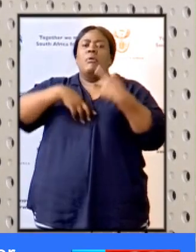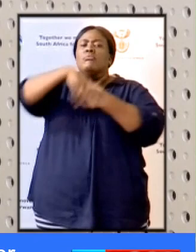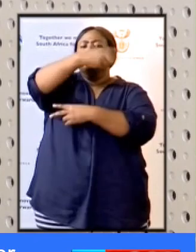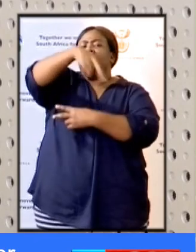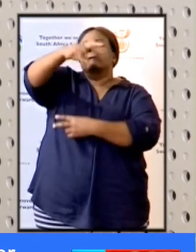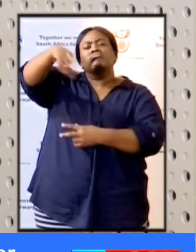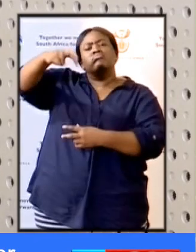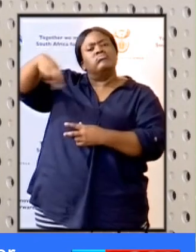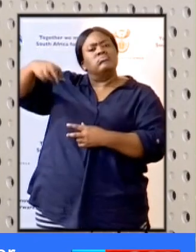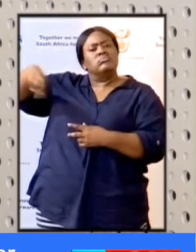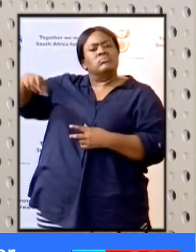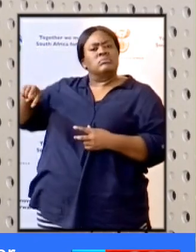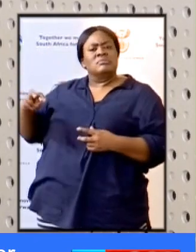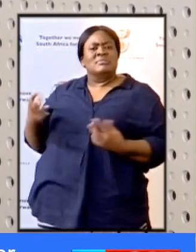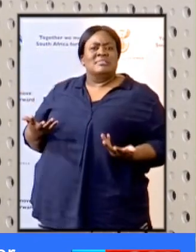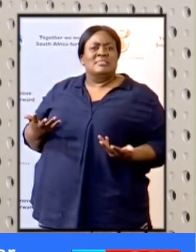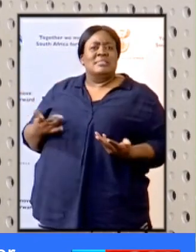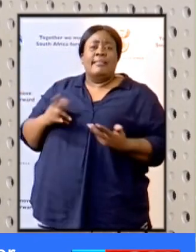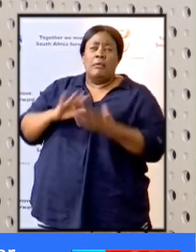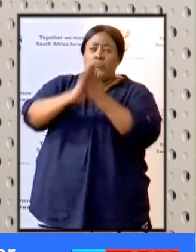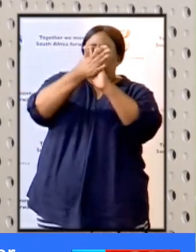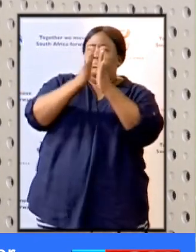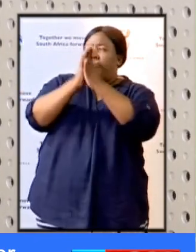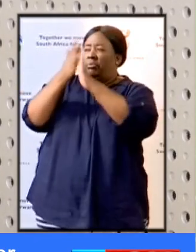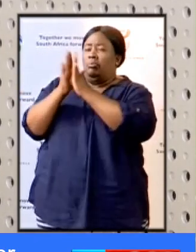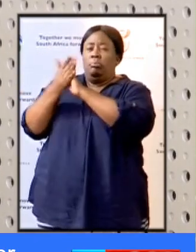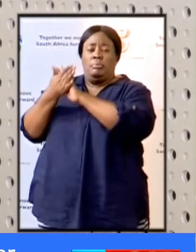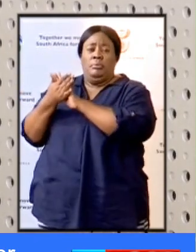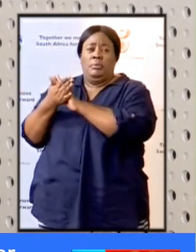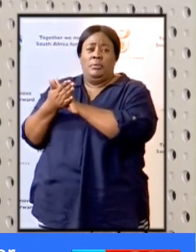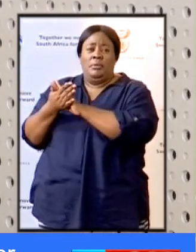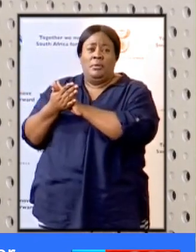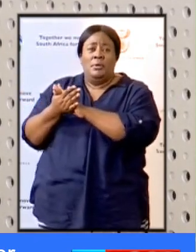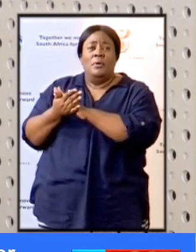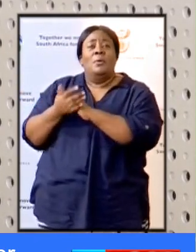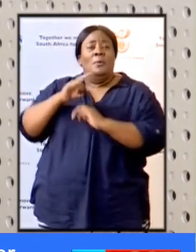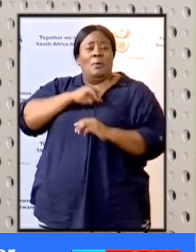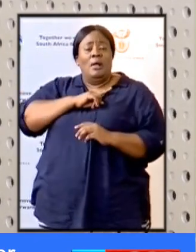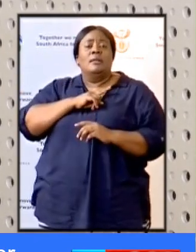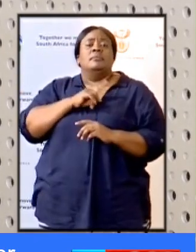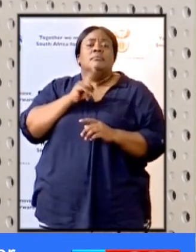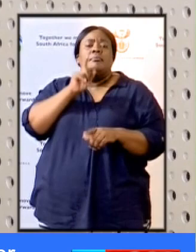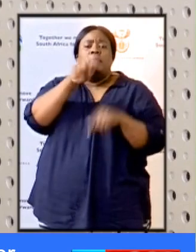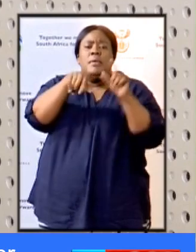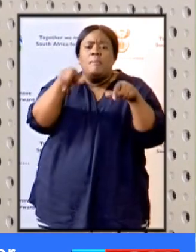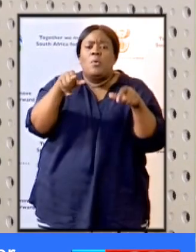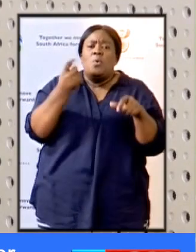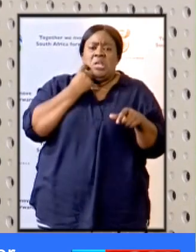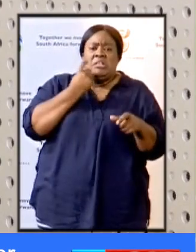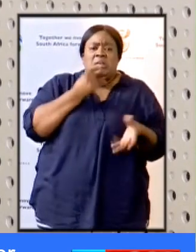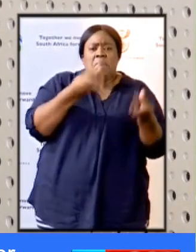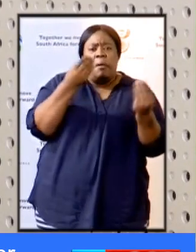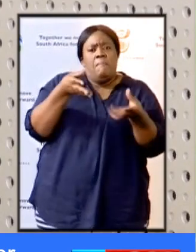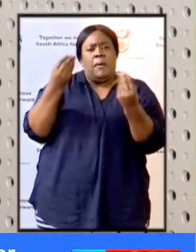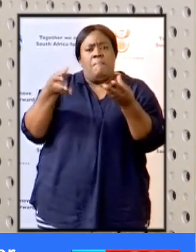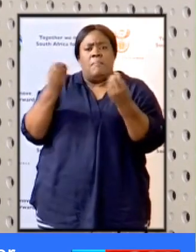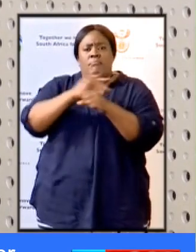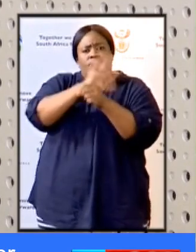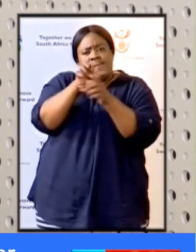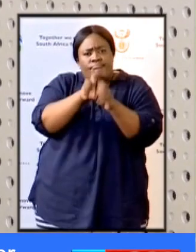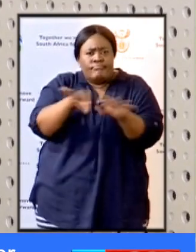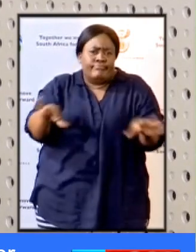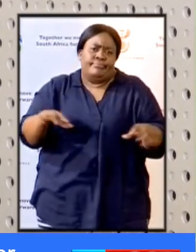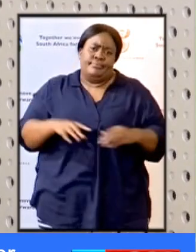we cause enormous damage by subjecting our people to the danger of actually being infected